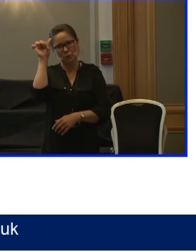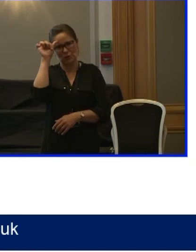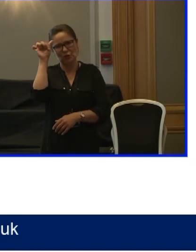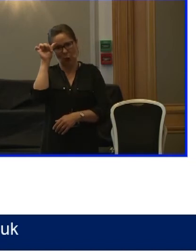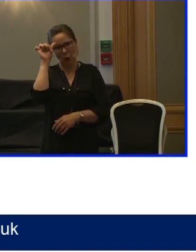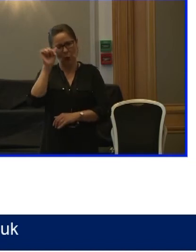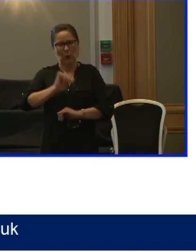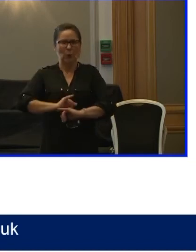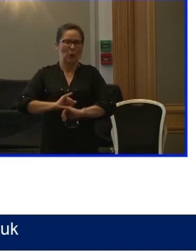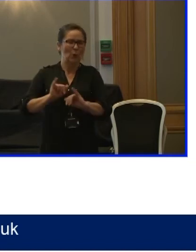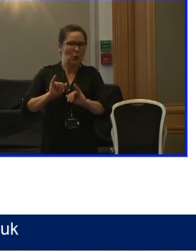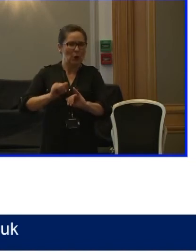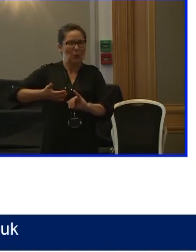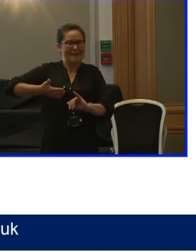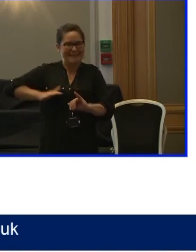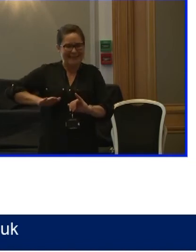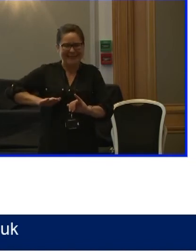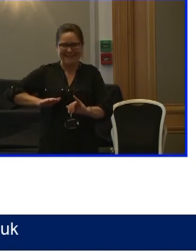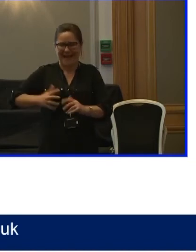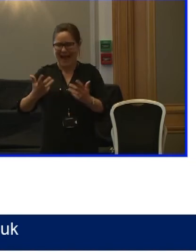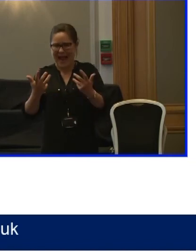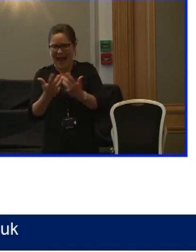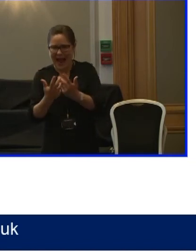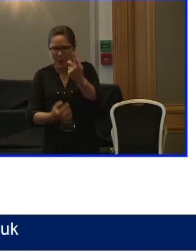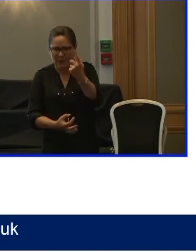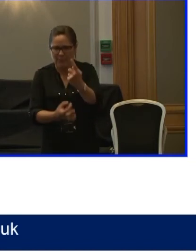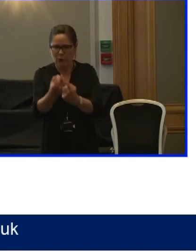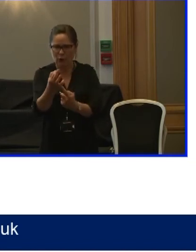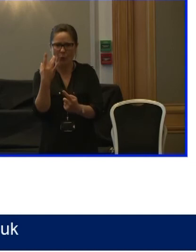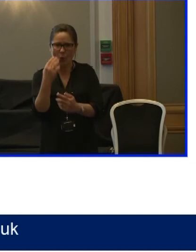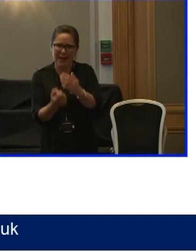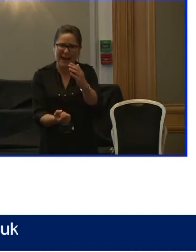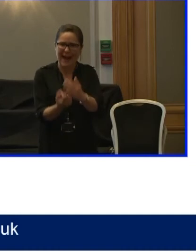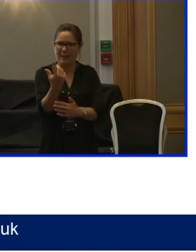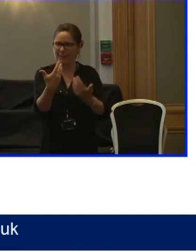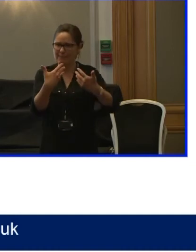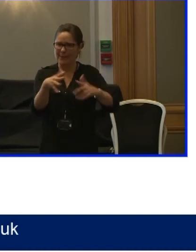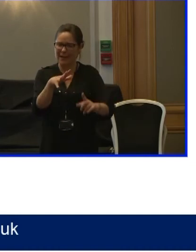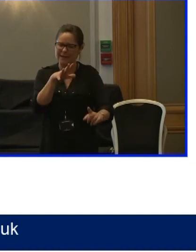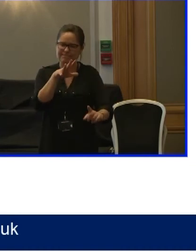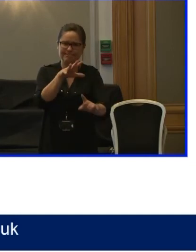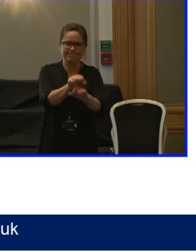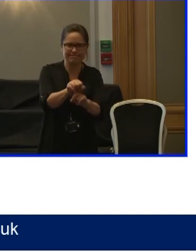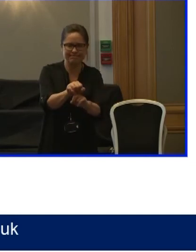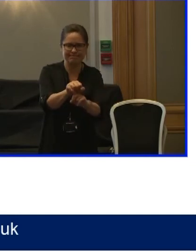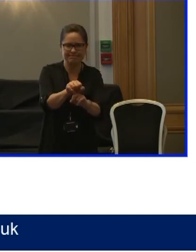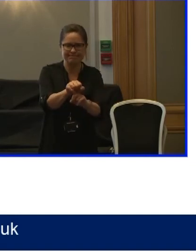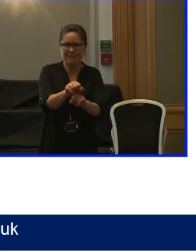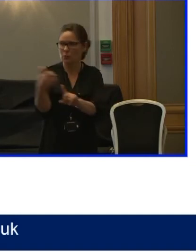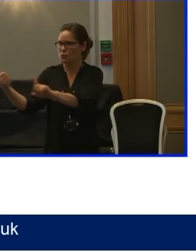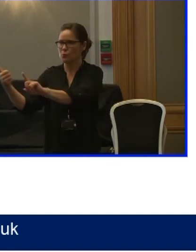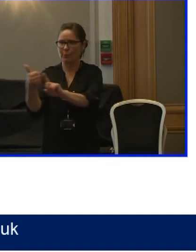on this, and we will be focusing on how to improve point of diagnosis, to make sure that we're there to support